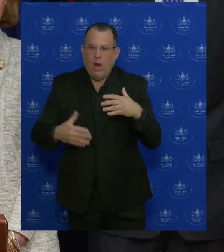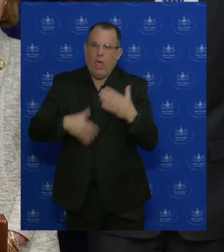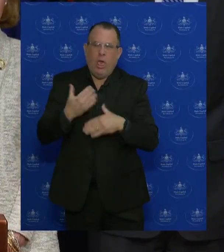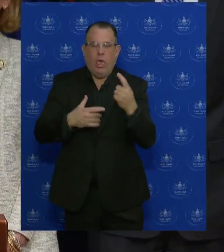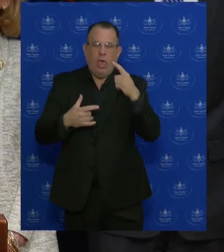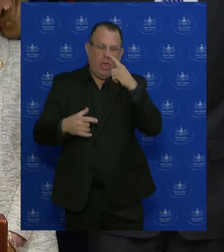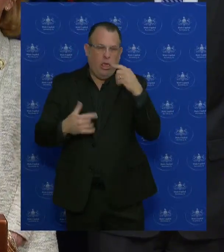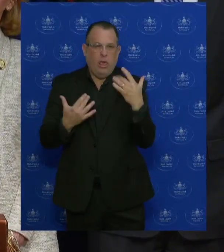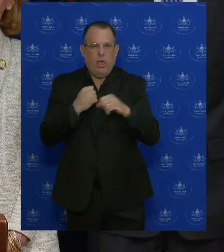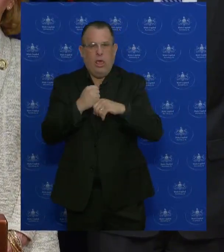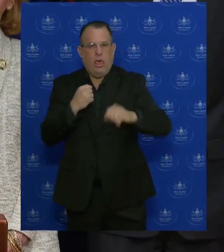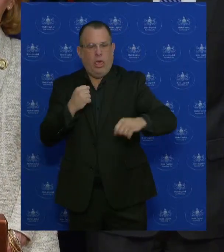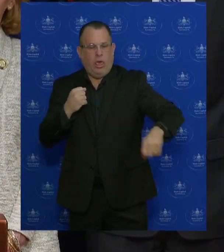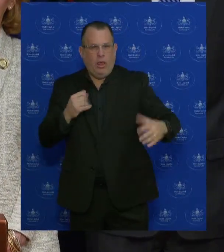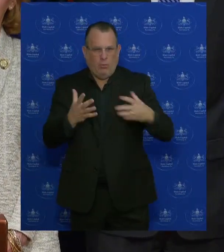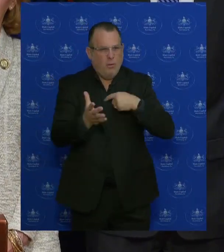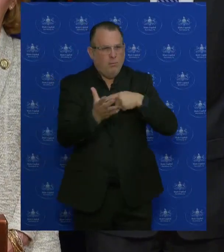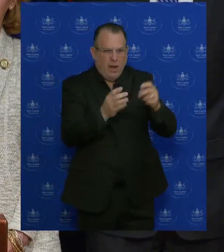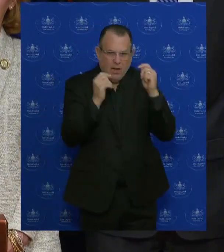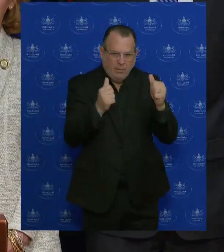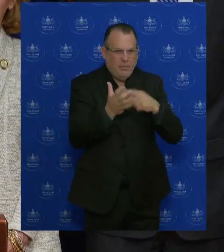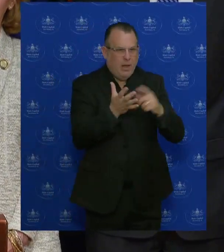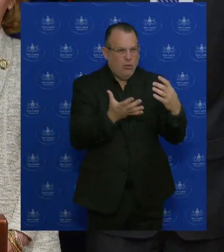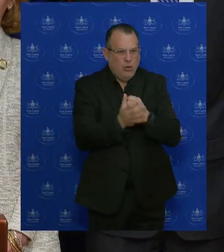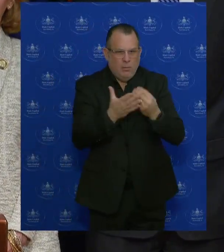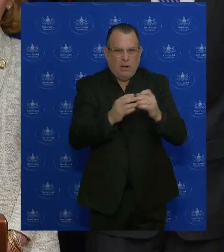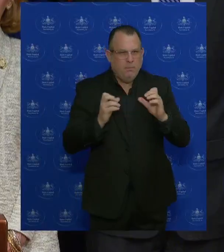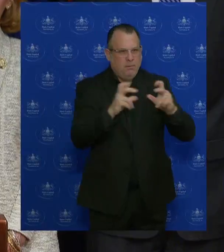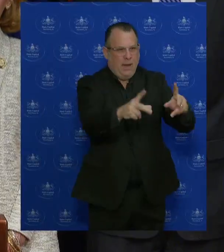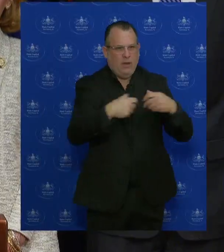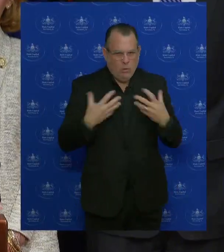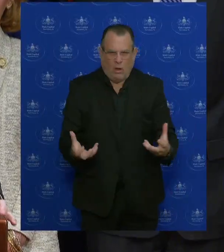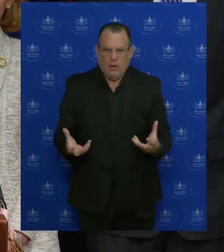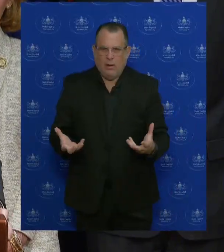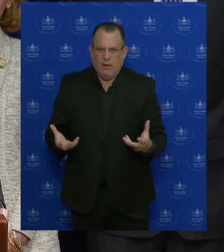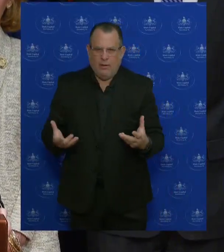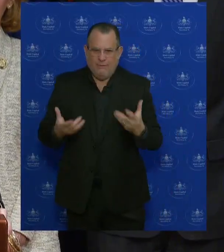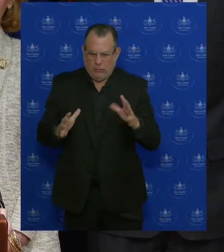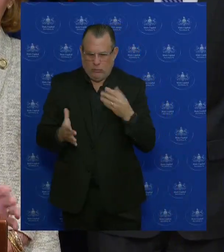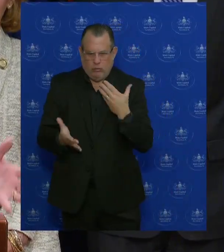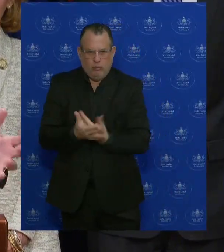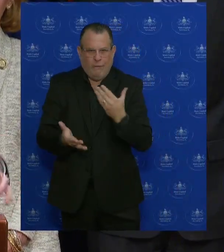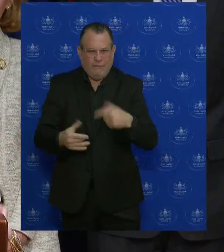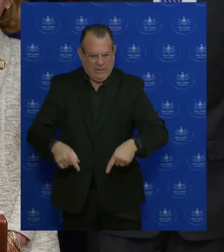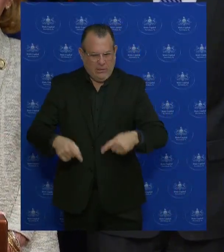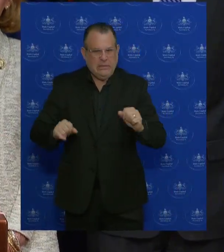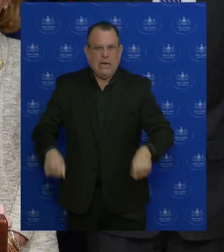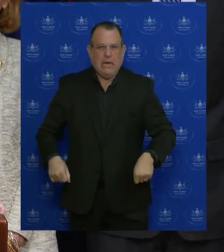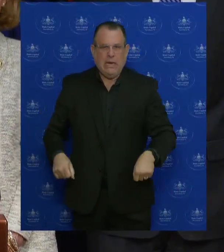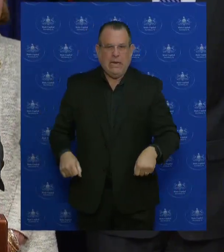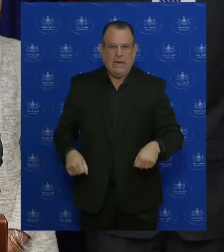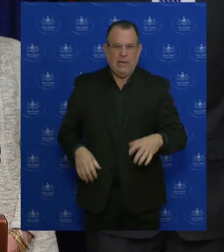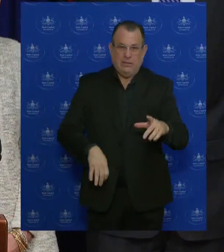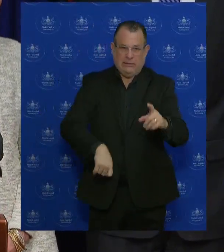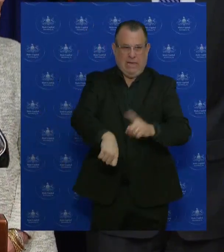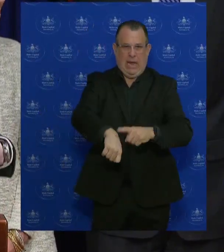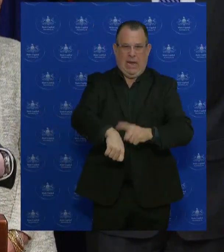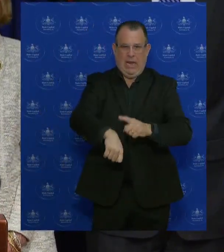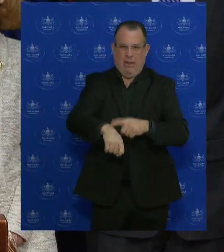to the people who earned it. We've already proven we can do it, and it's time to start doing more. Treasurer, thank you for having